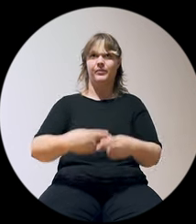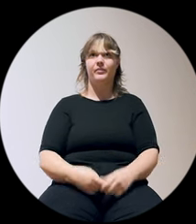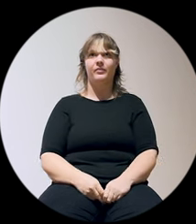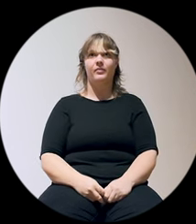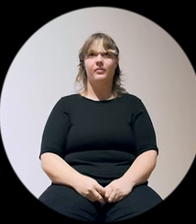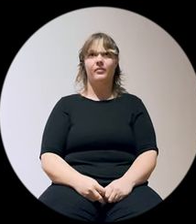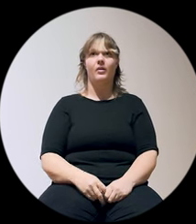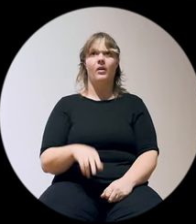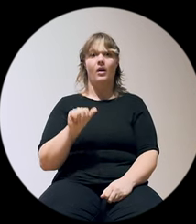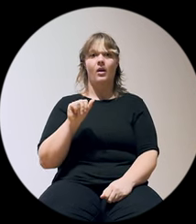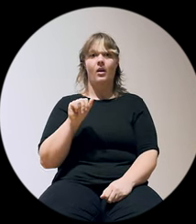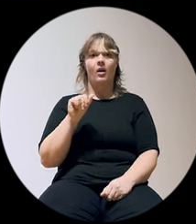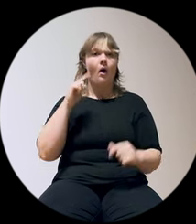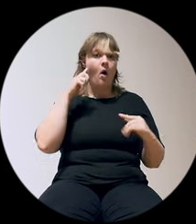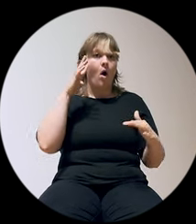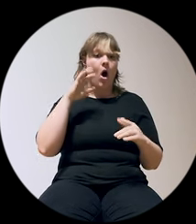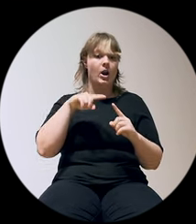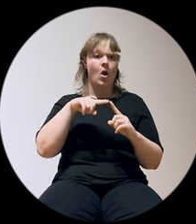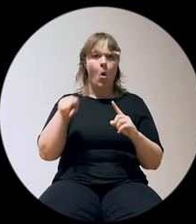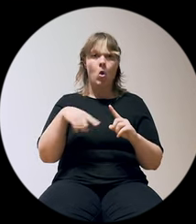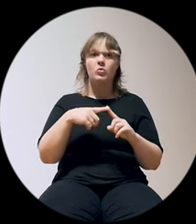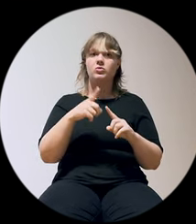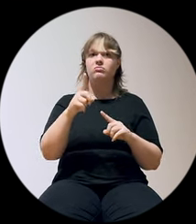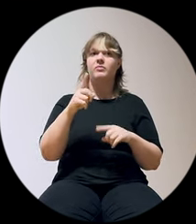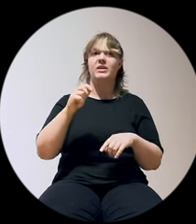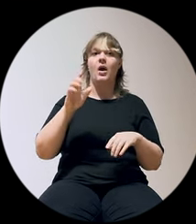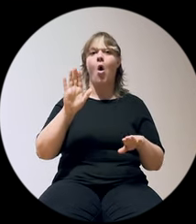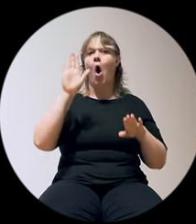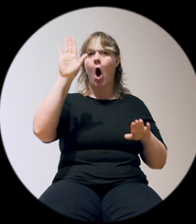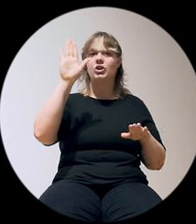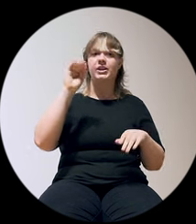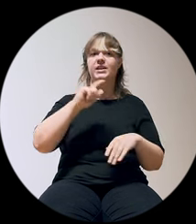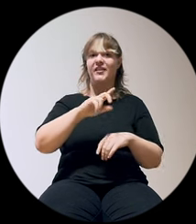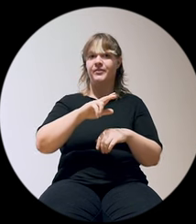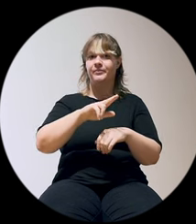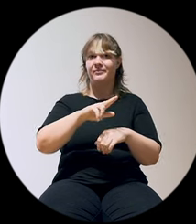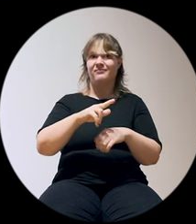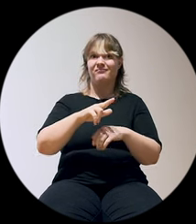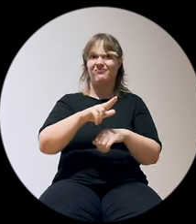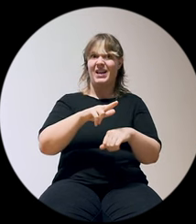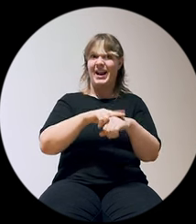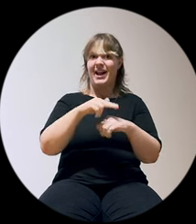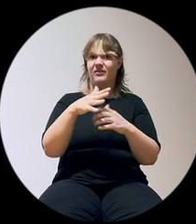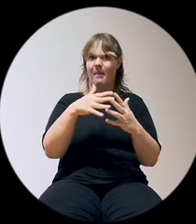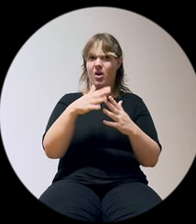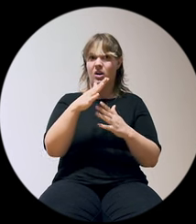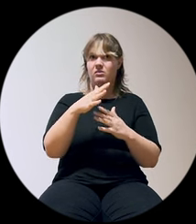Audio loops play recording of contemporary auctions of Native American art. The auctioneers repeatedly announce fair warning before